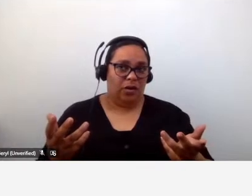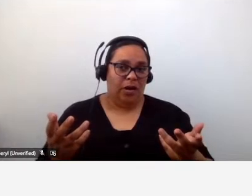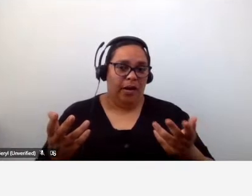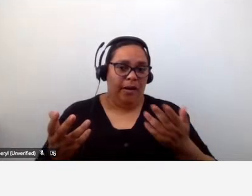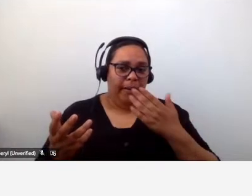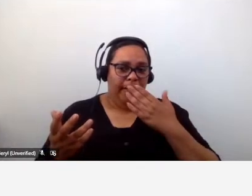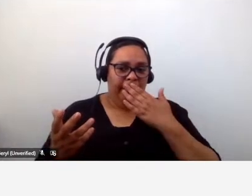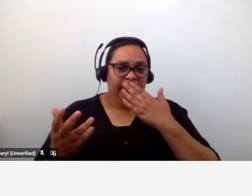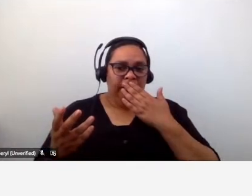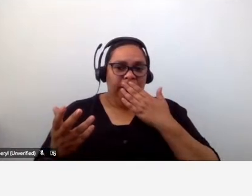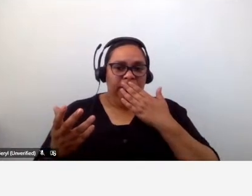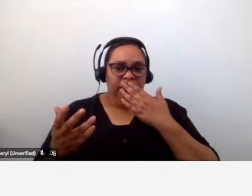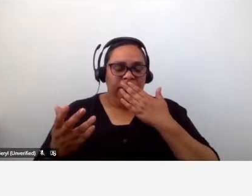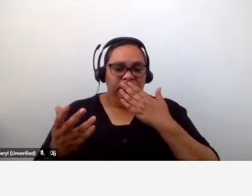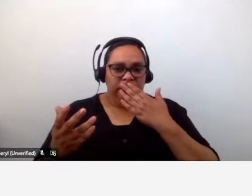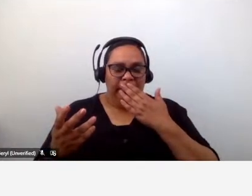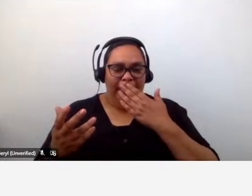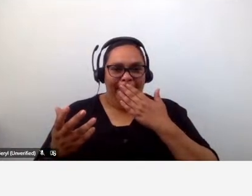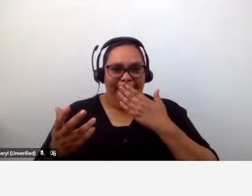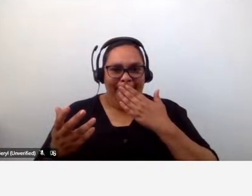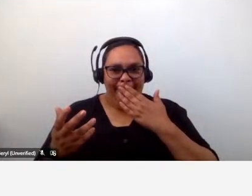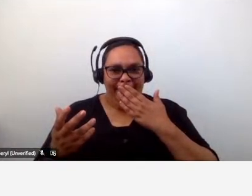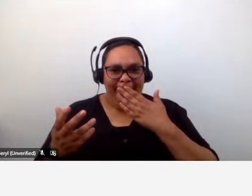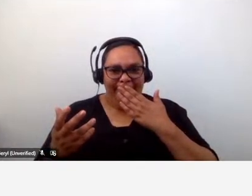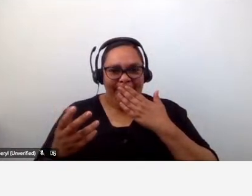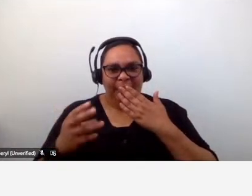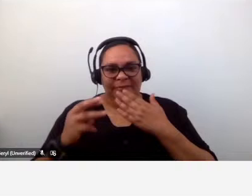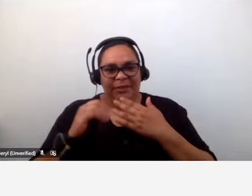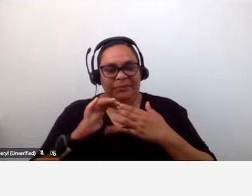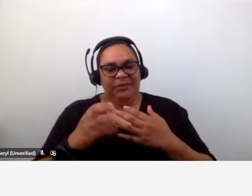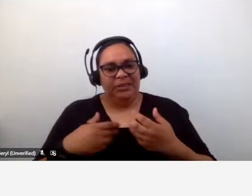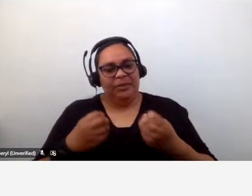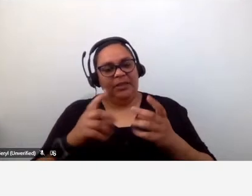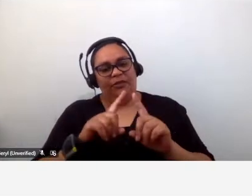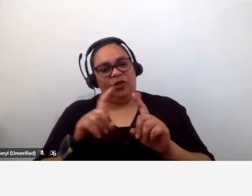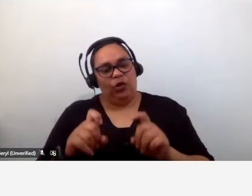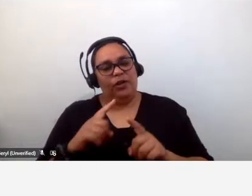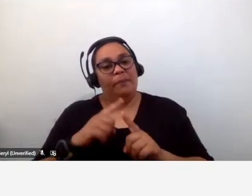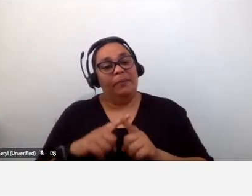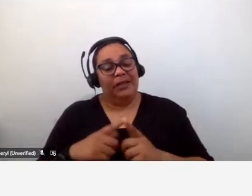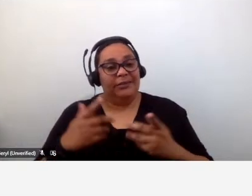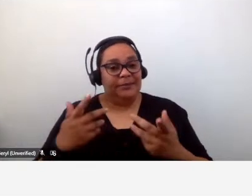You know, one is deeply interested, MEC, given this question. And also,